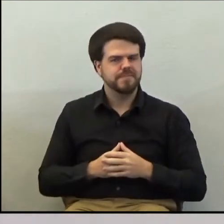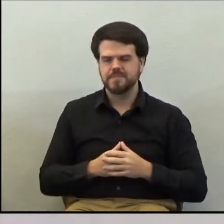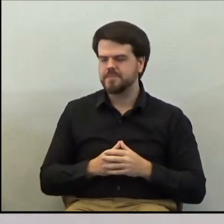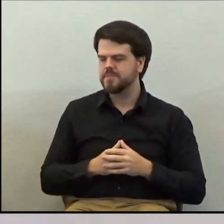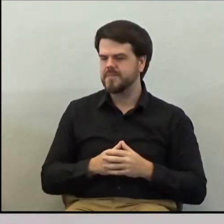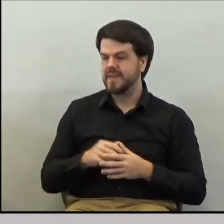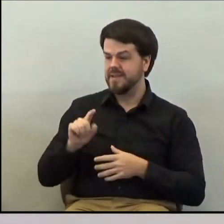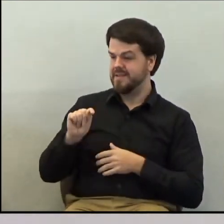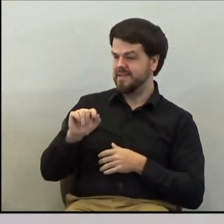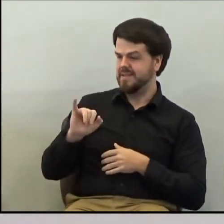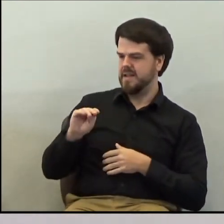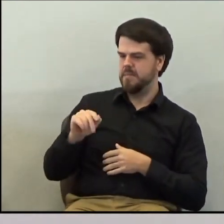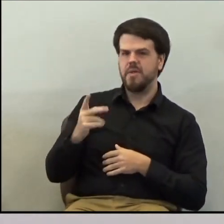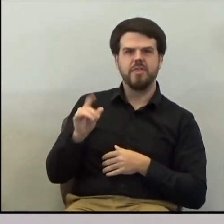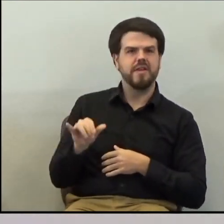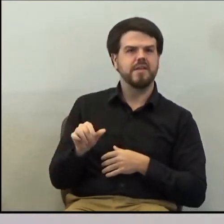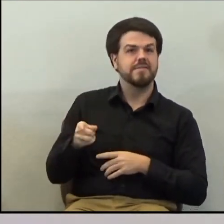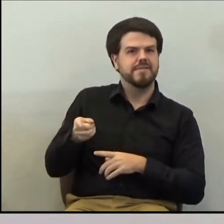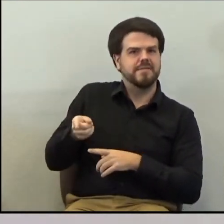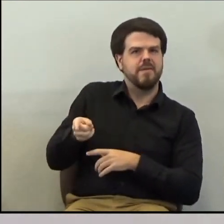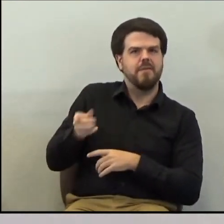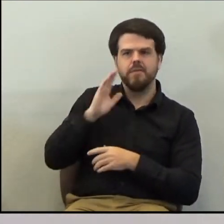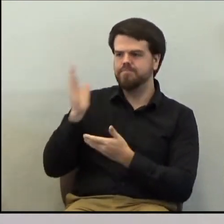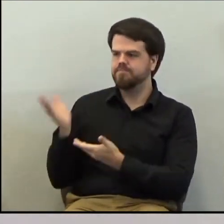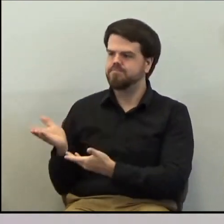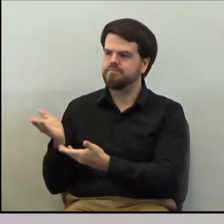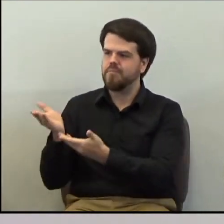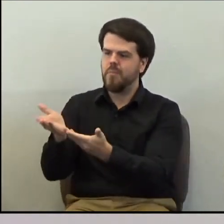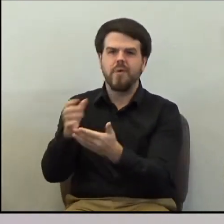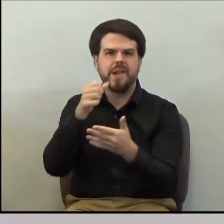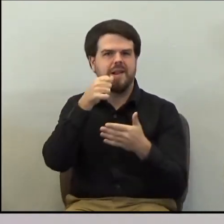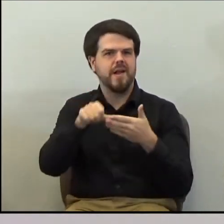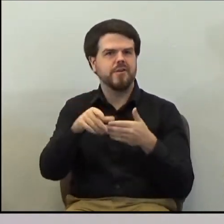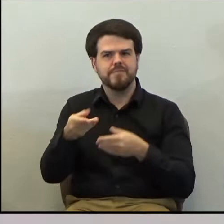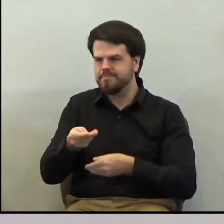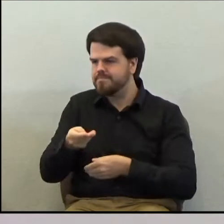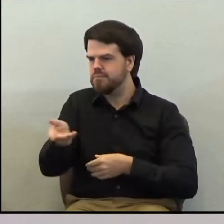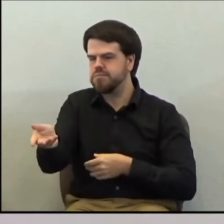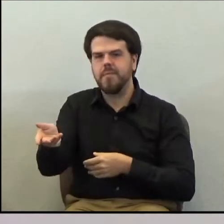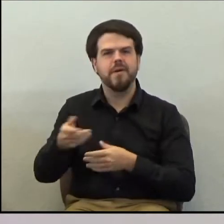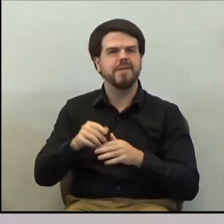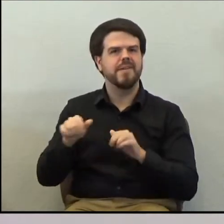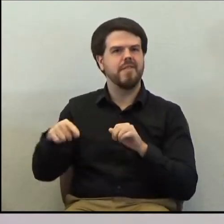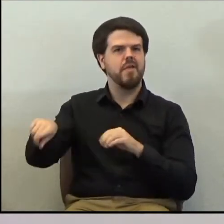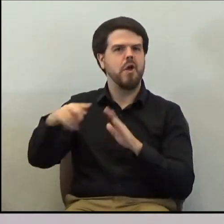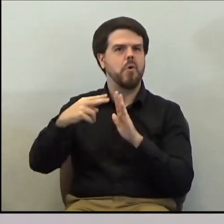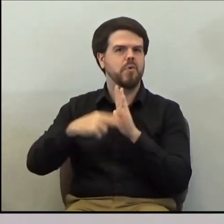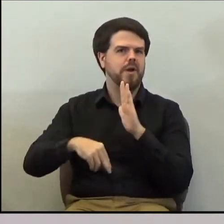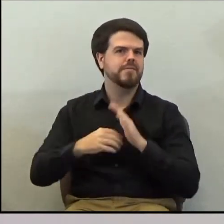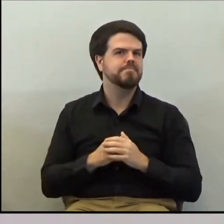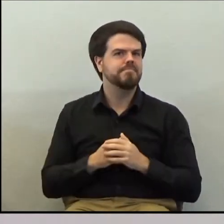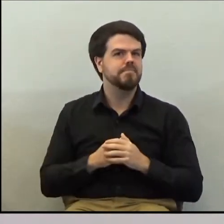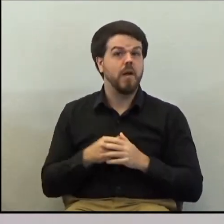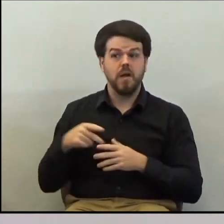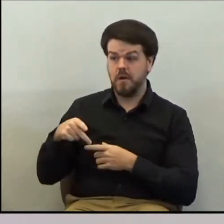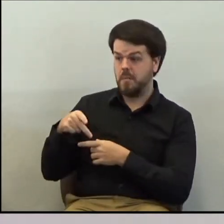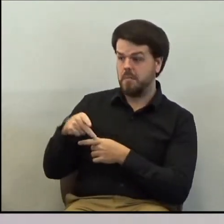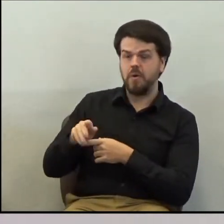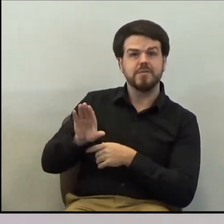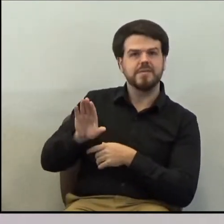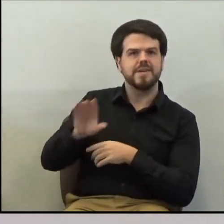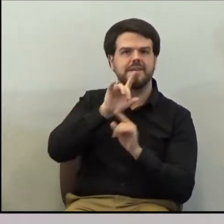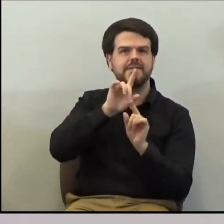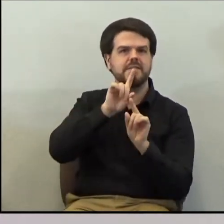Timothy took the letter to the church, and they were to read it. Well, this original command was given to